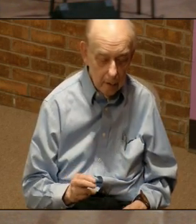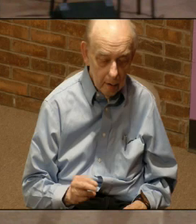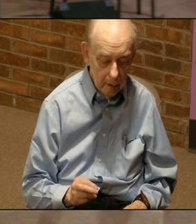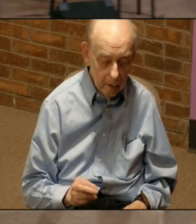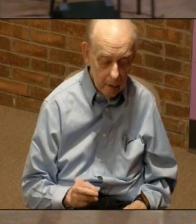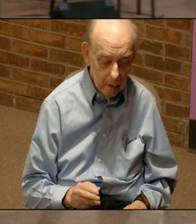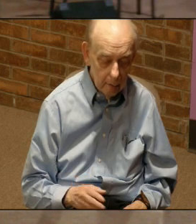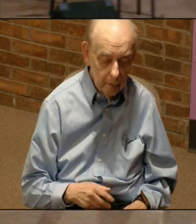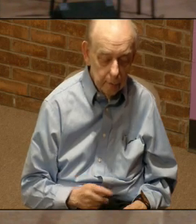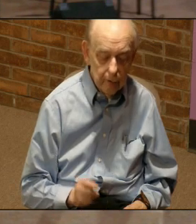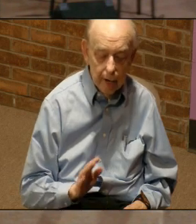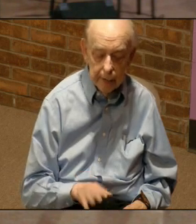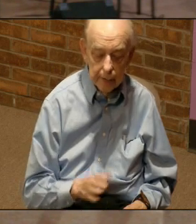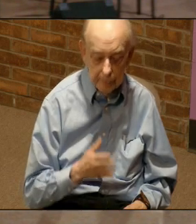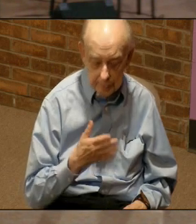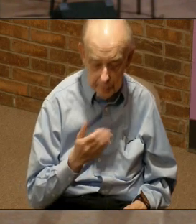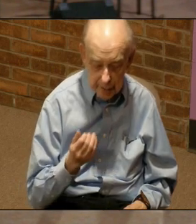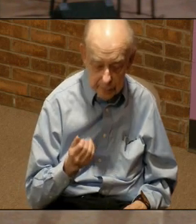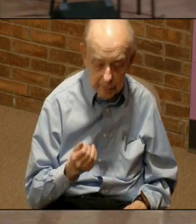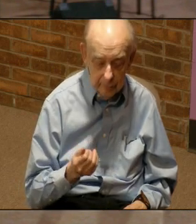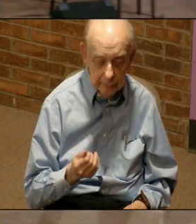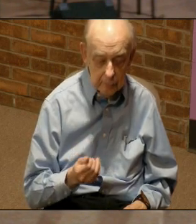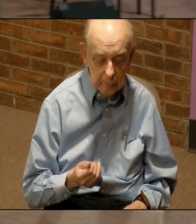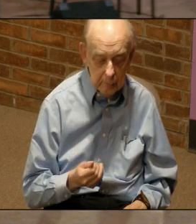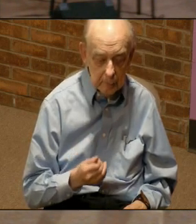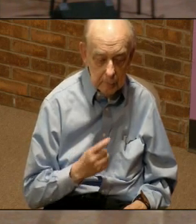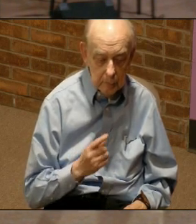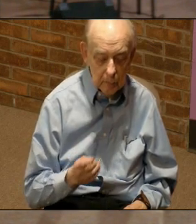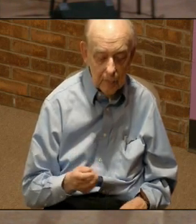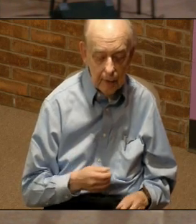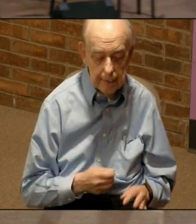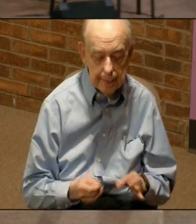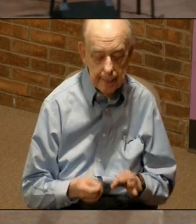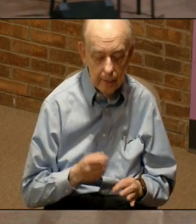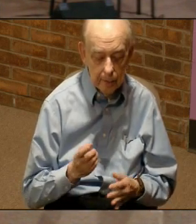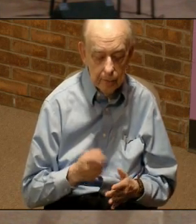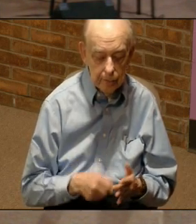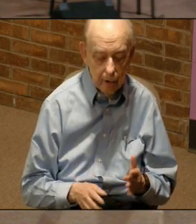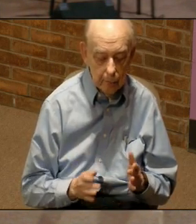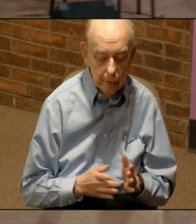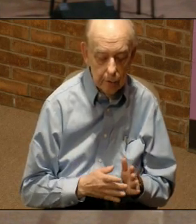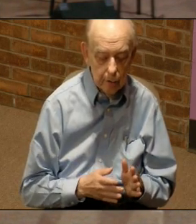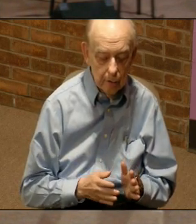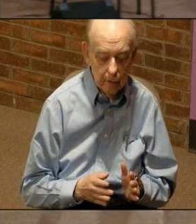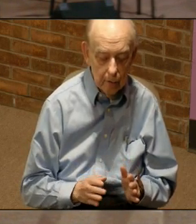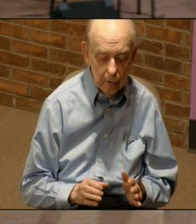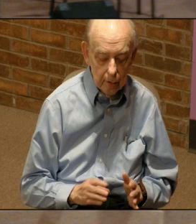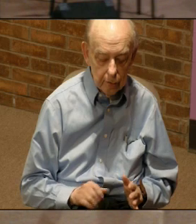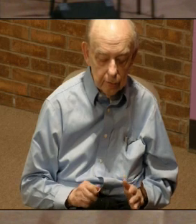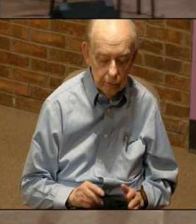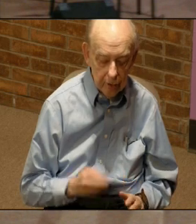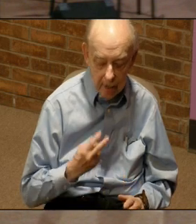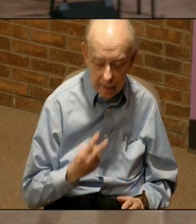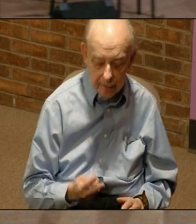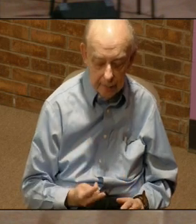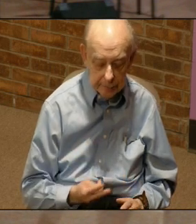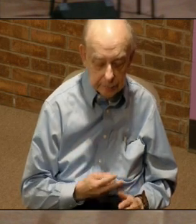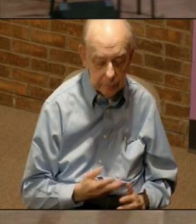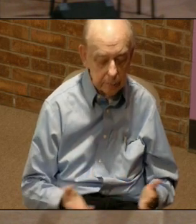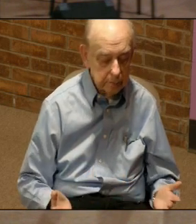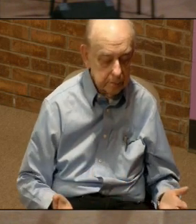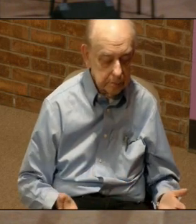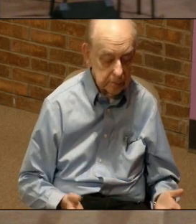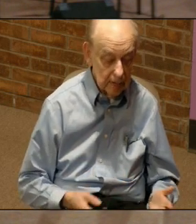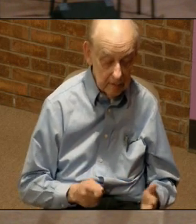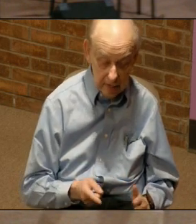his best to describe what he's seeing. And there are things that he's